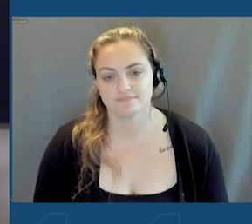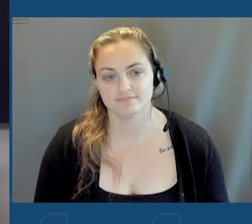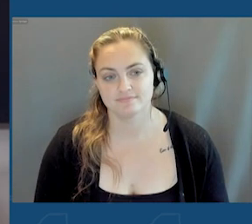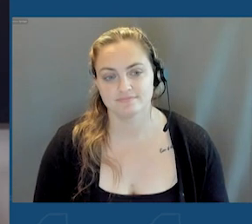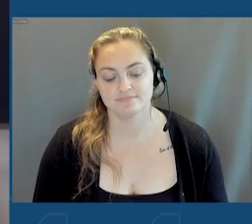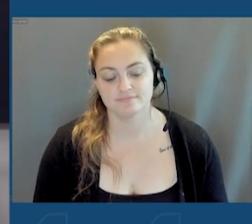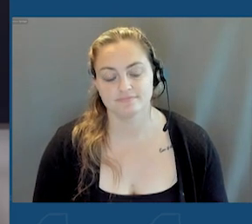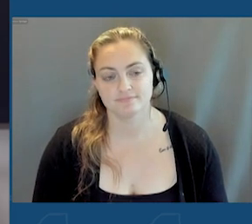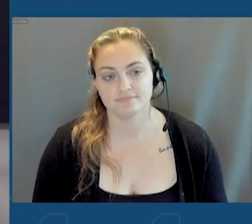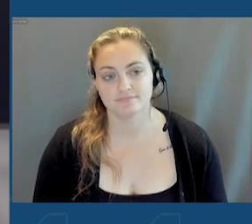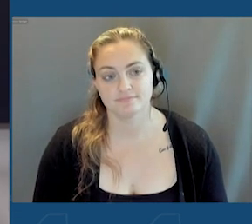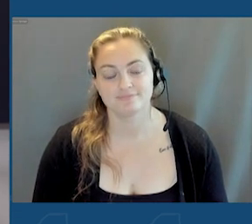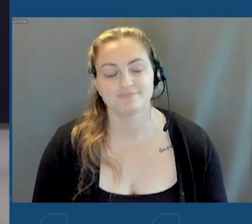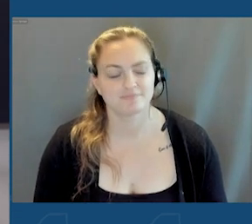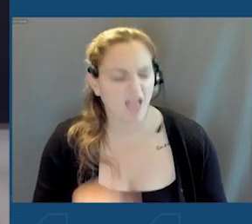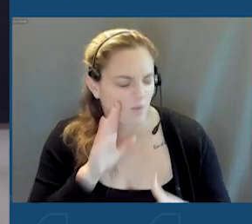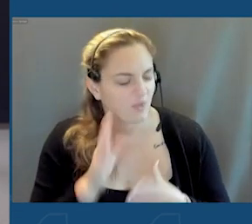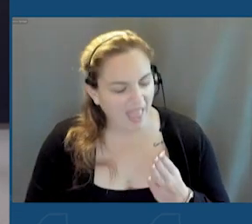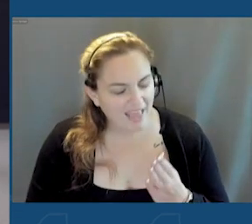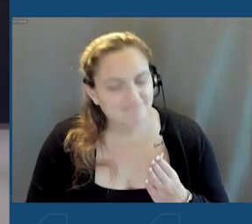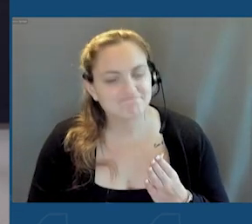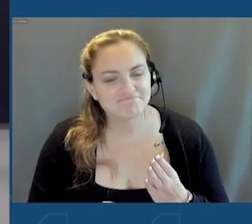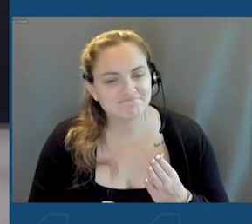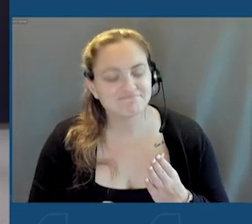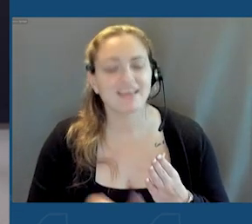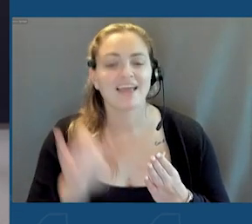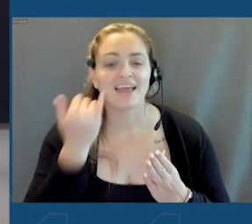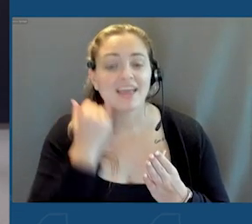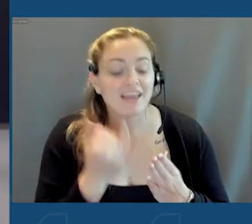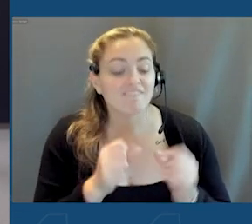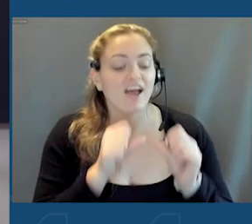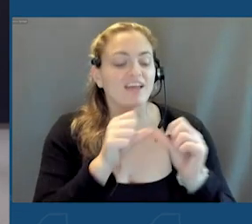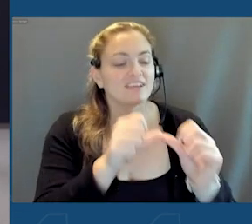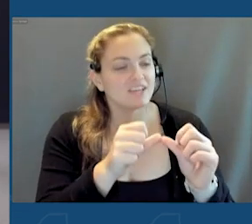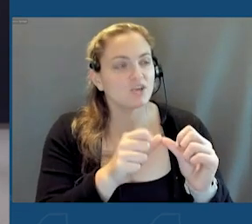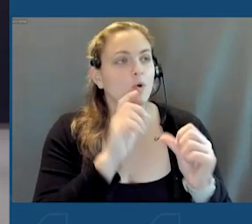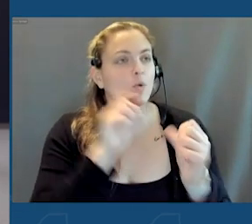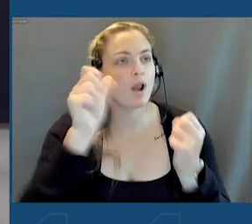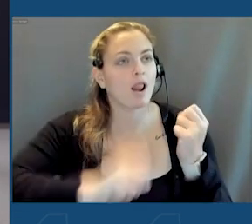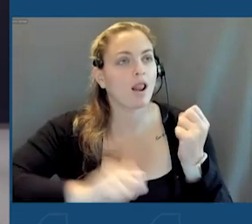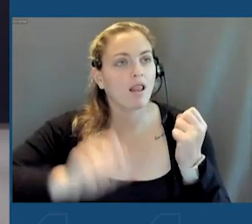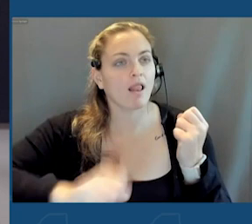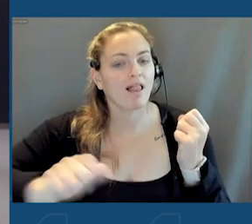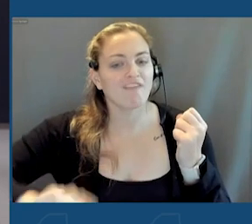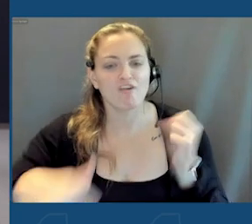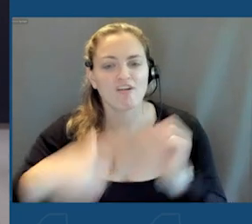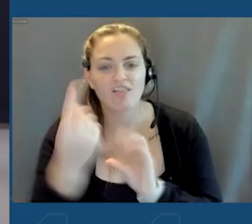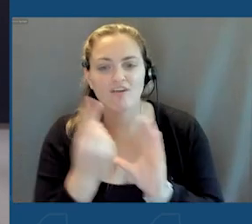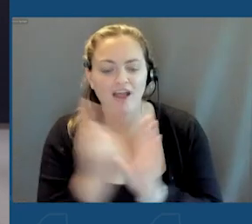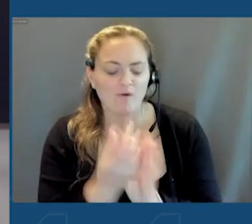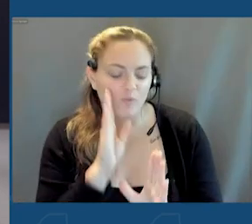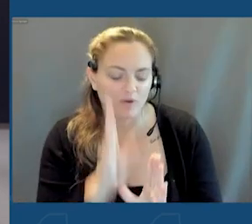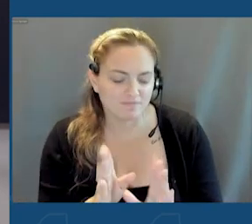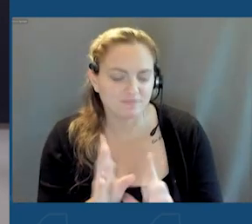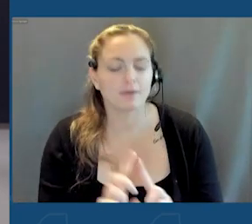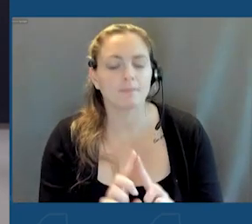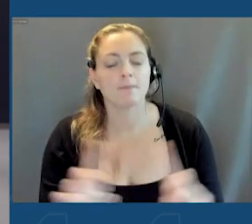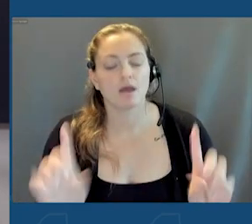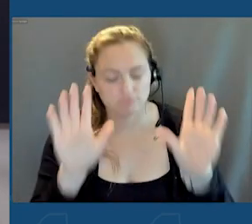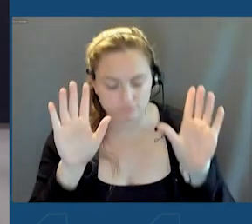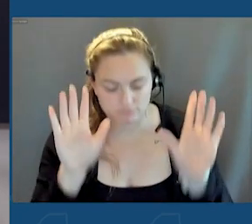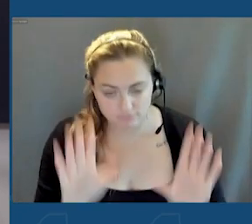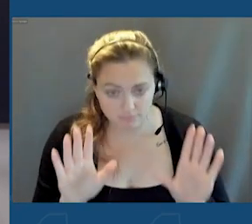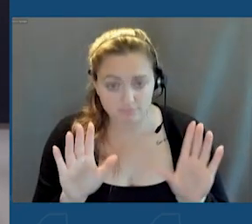So I'm going to end here, because we would be here for another hour if I continued on. But this